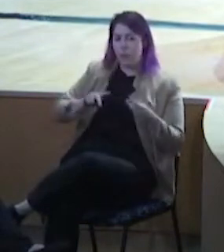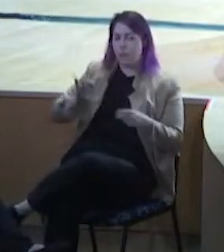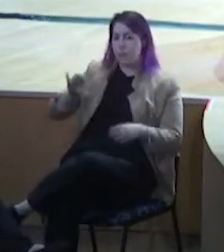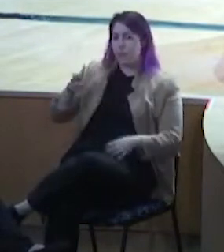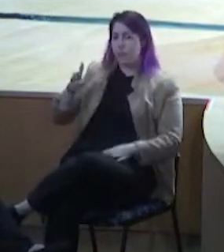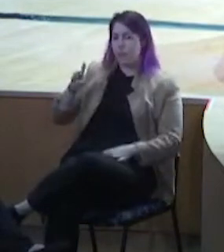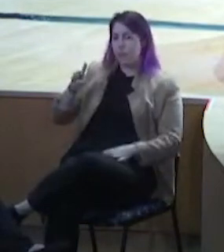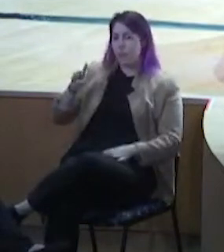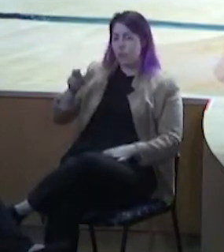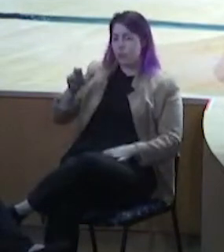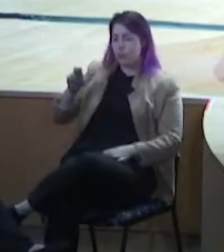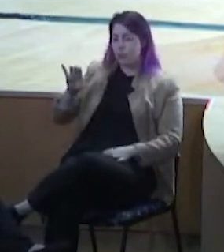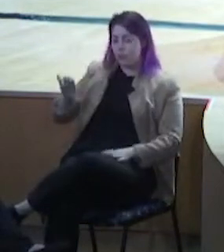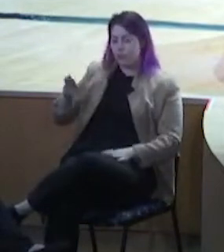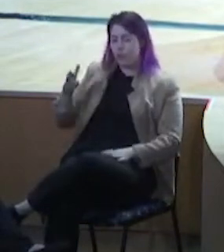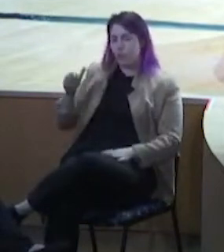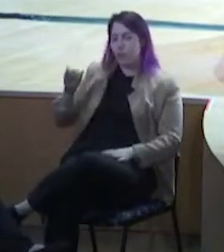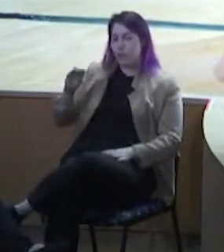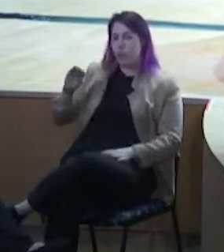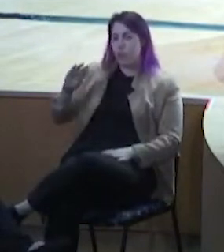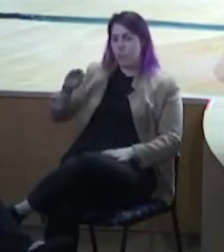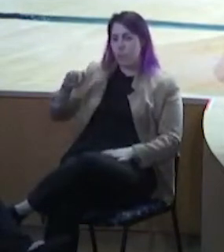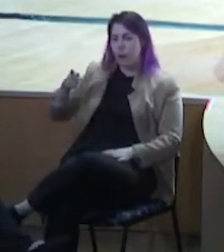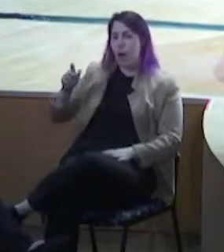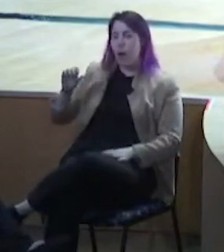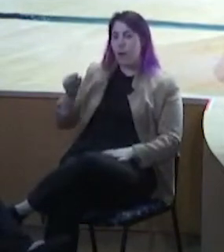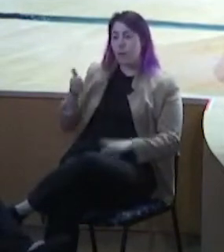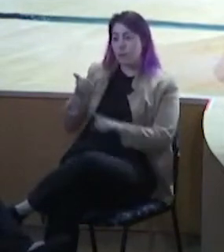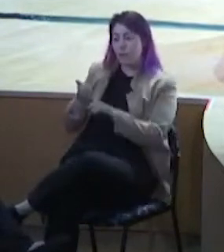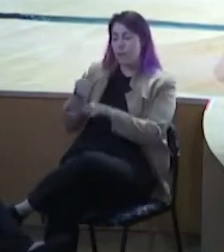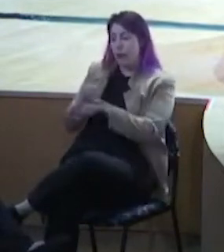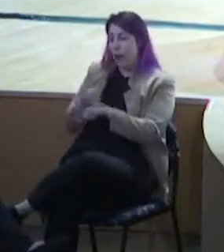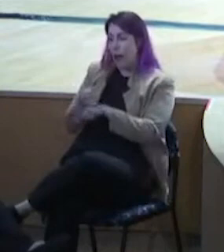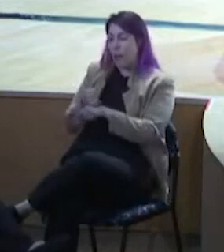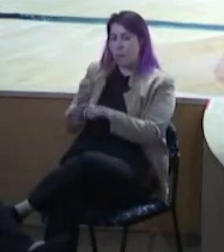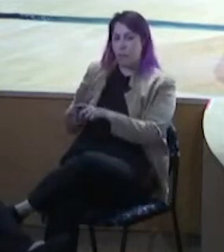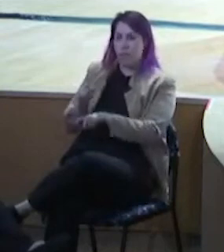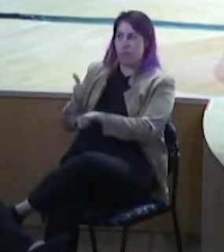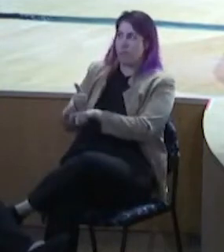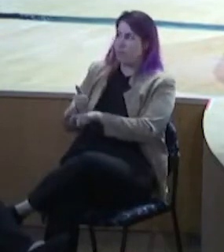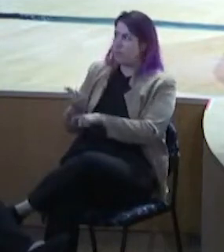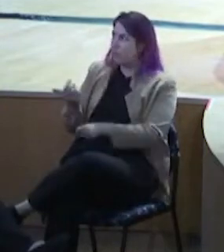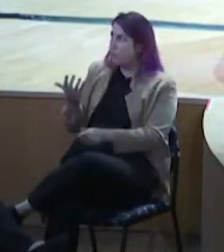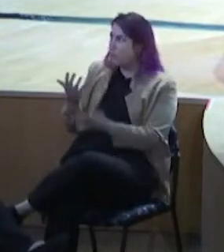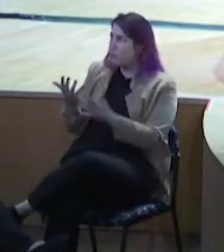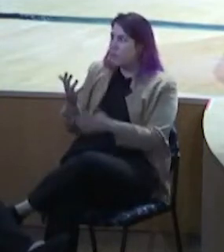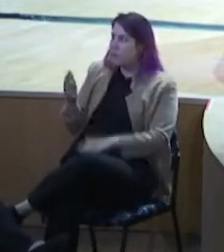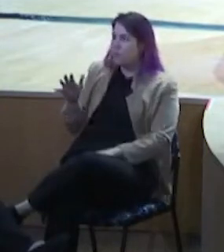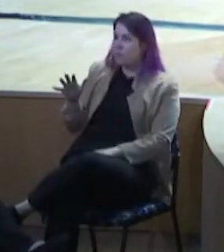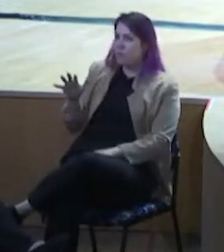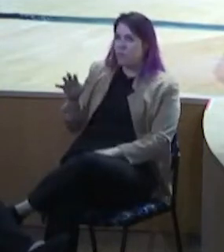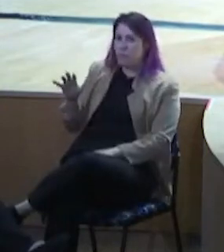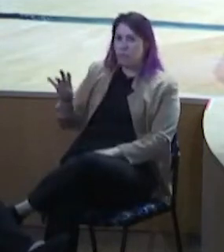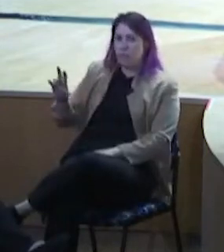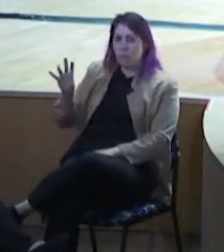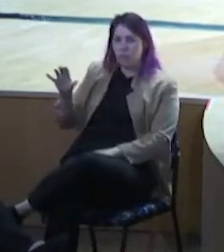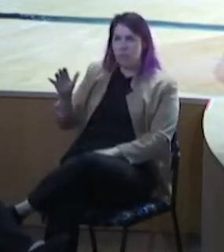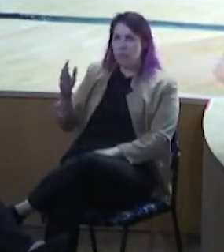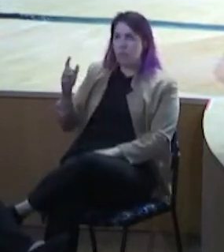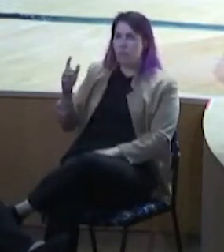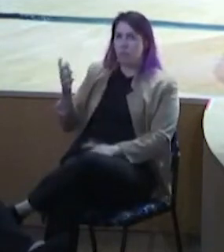Chinampas, imagine, like, it's an island that was made 700, 500, or even 100 years old.